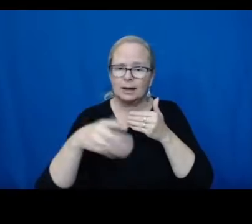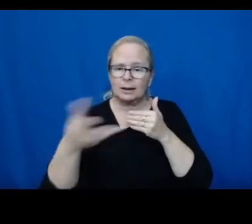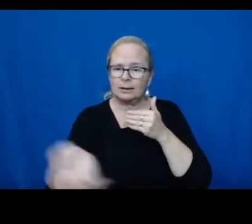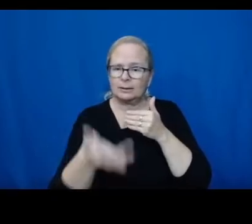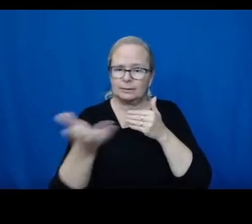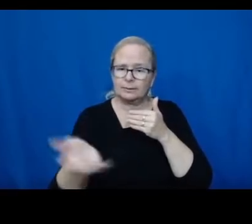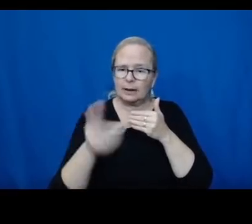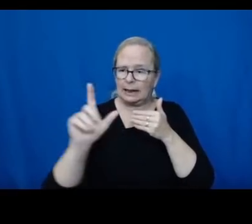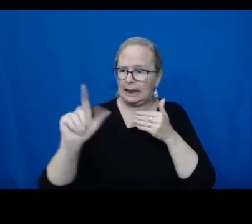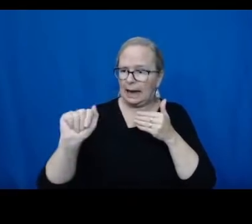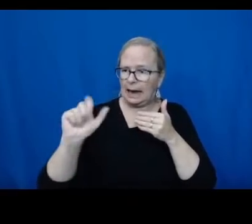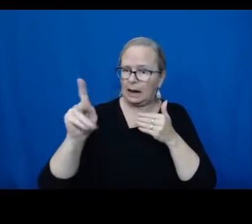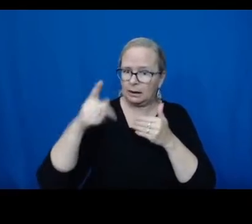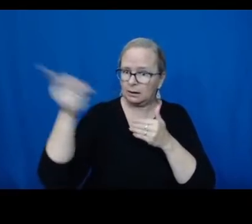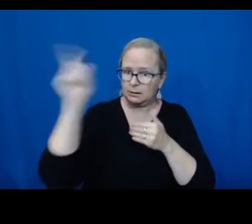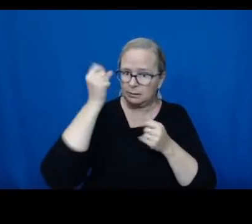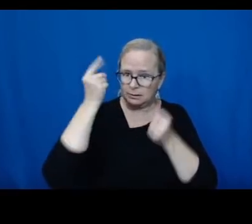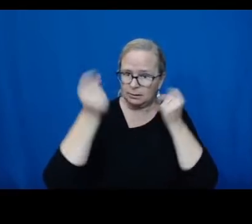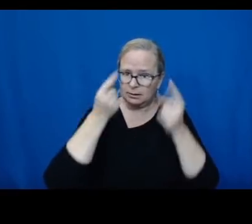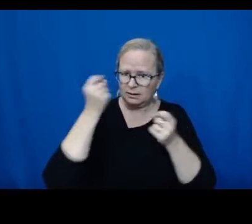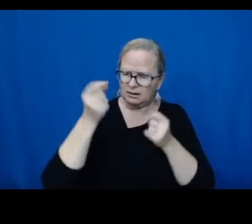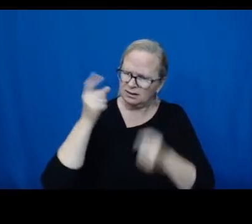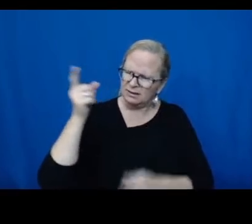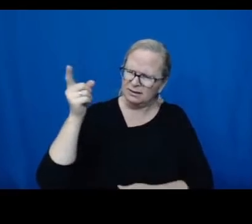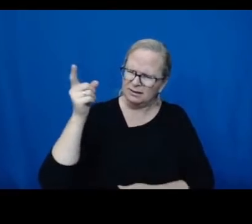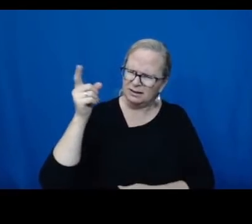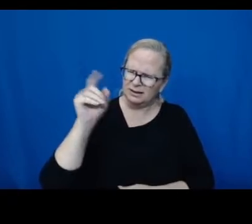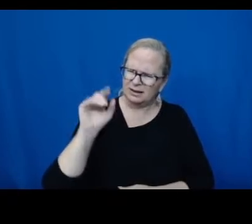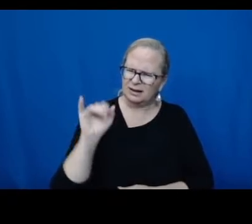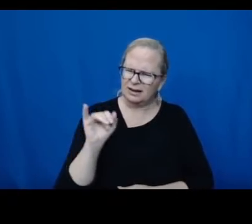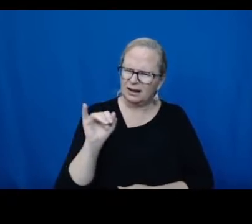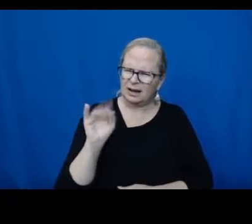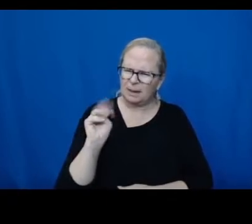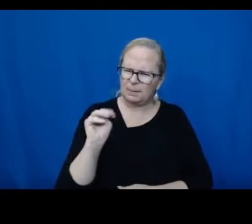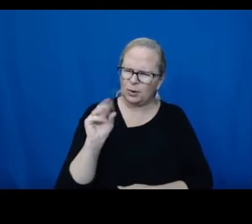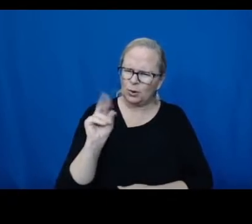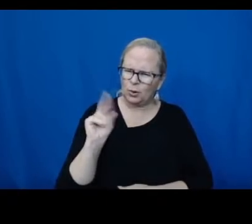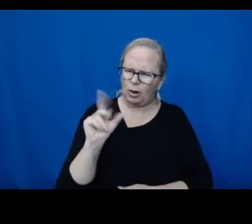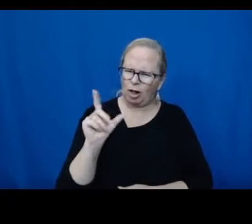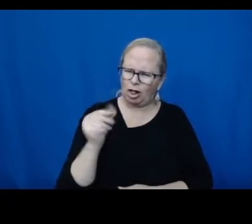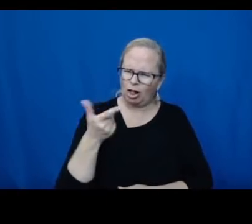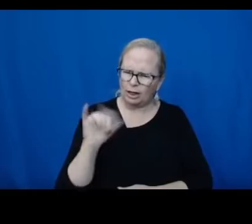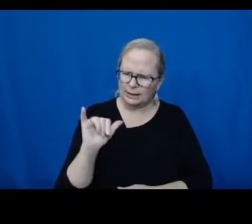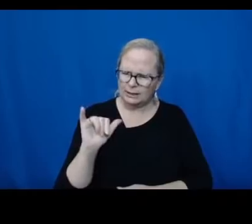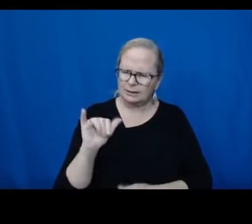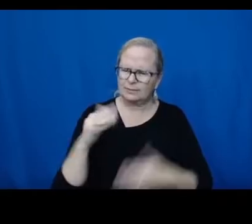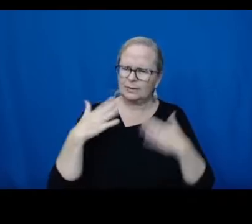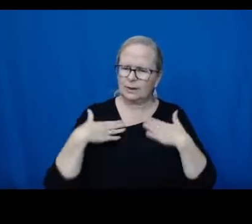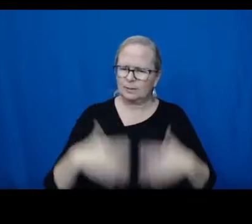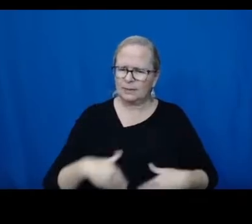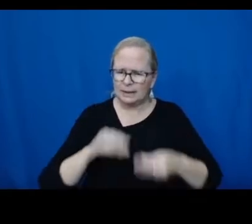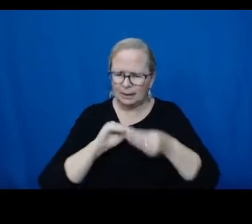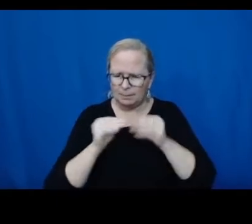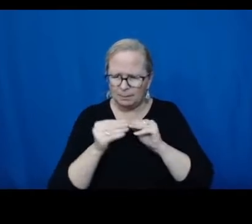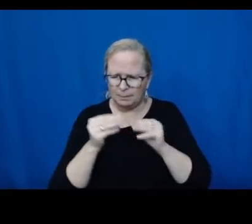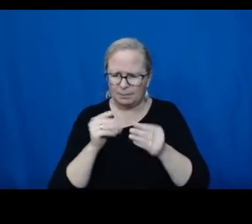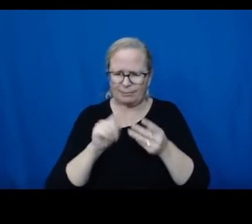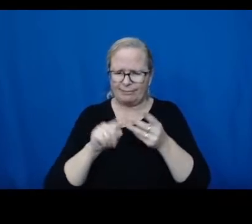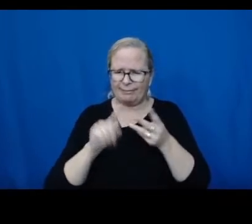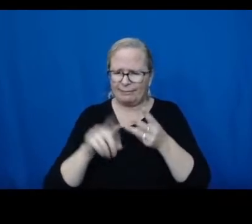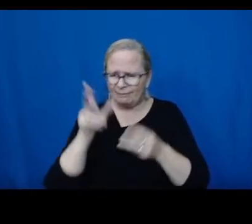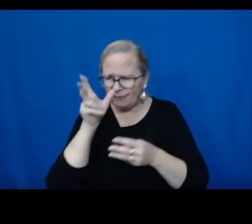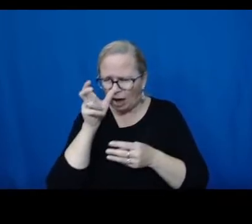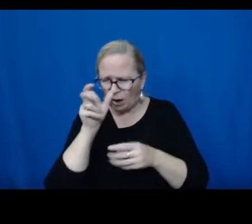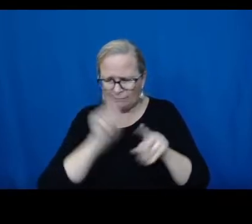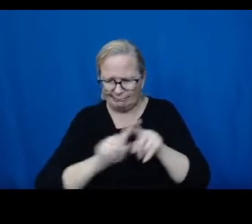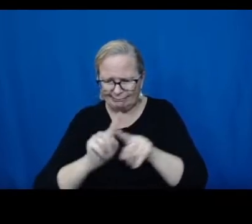saw with the fourth wave in some places. You're more generous than I, as I don't know that I feel any more like it is a lack